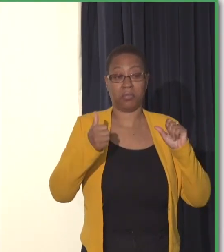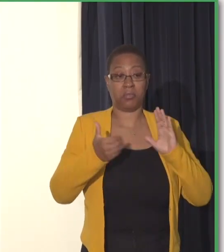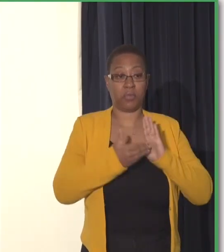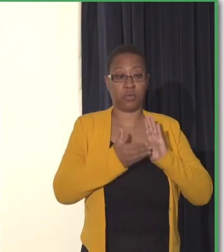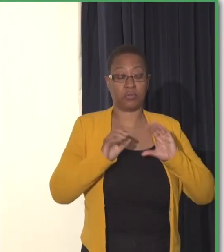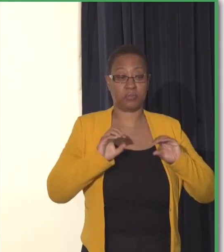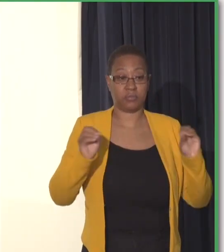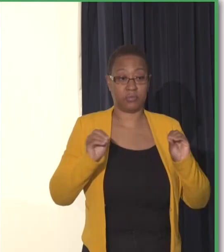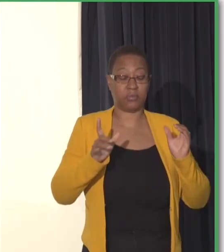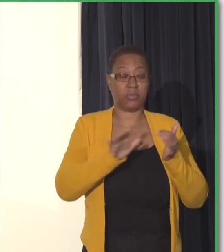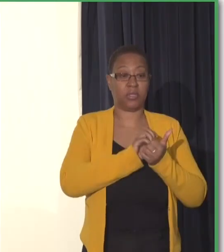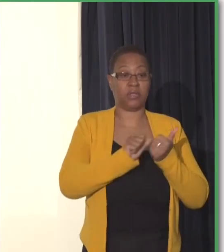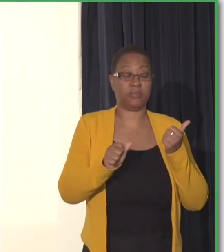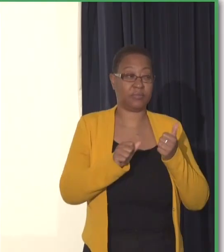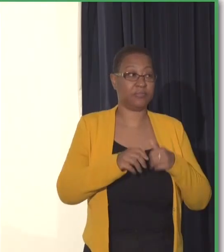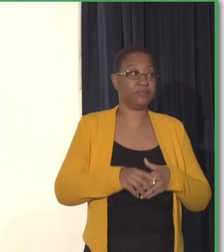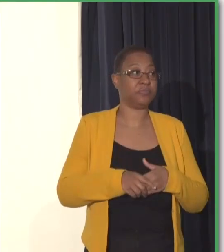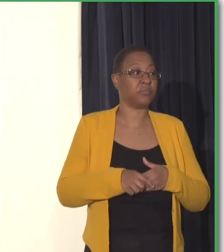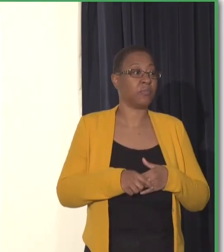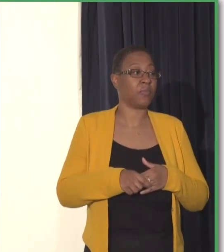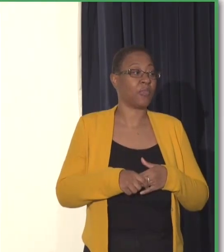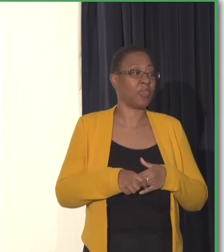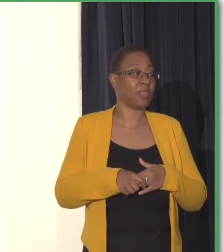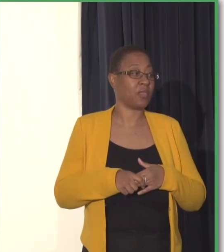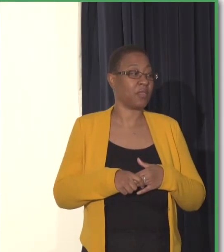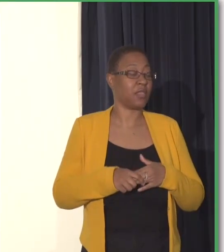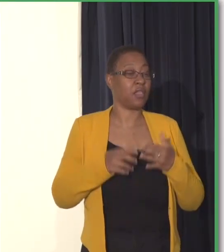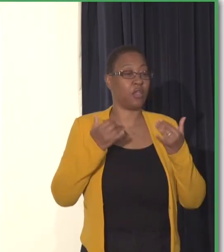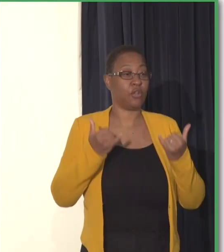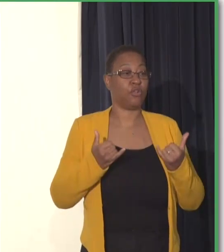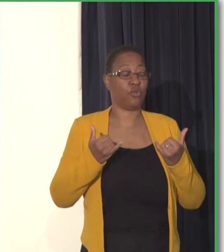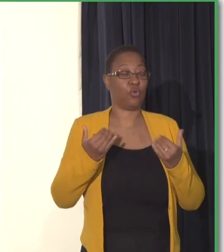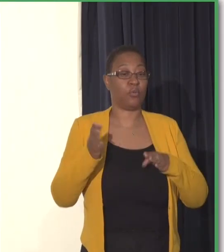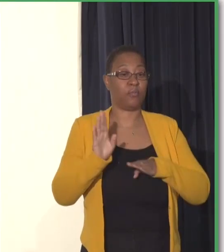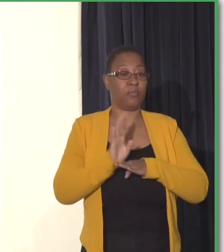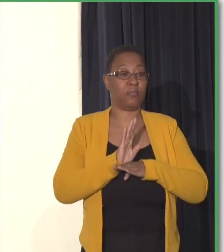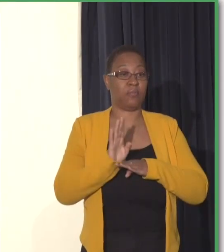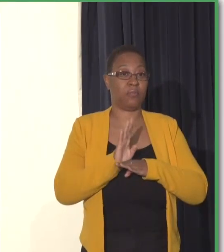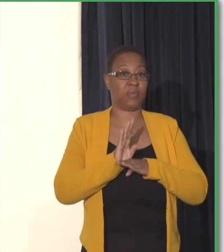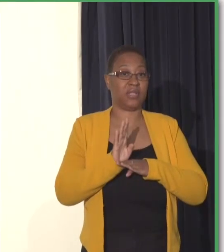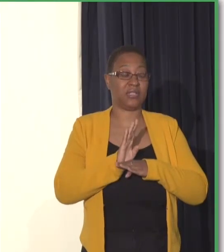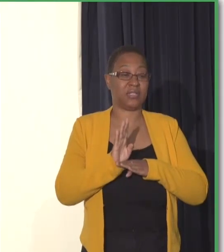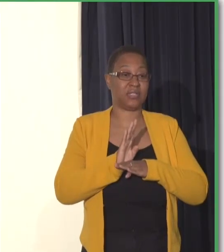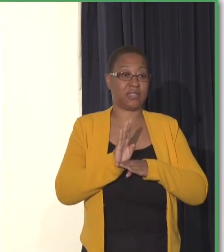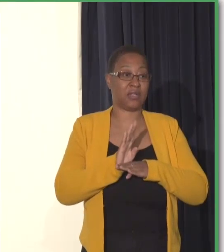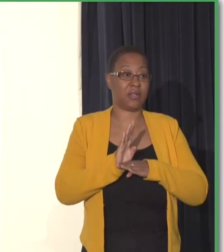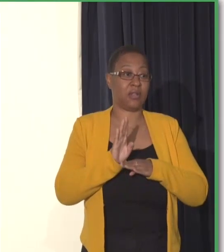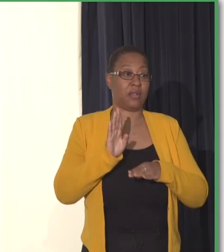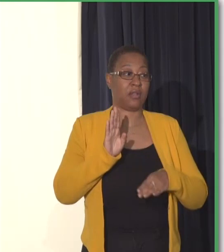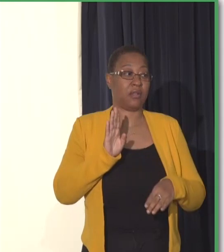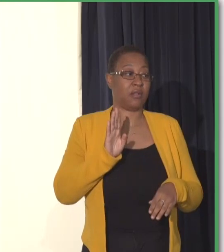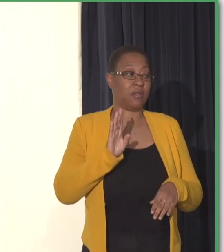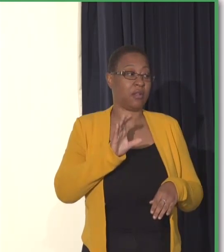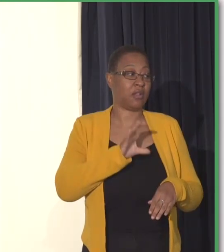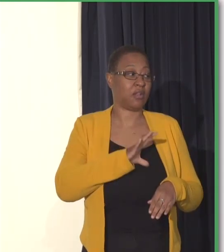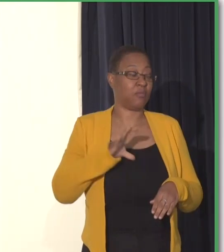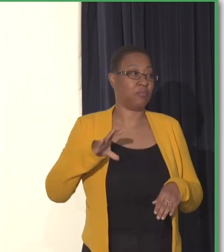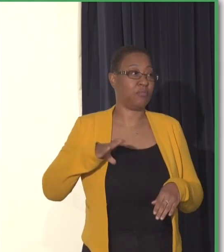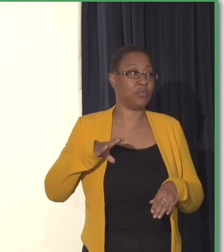The new business, by Commissioner DeWash, Budget